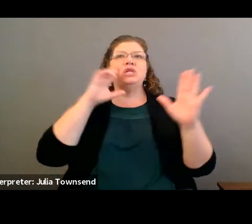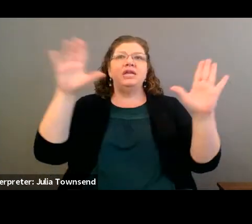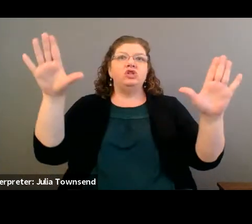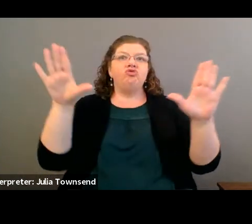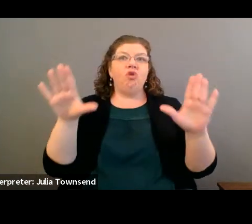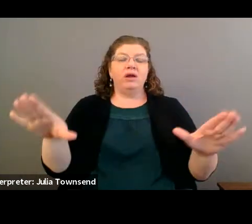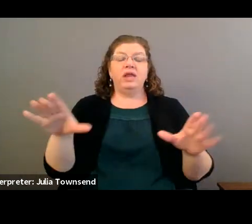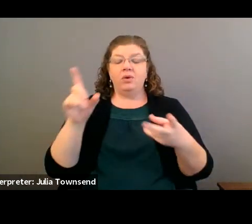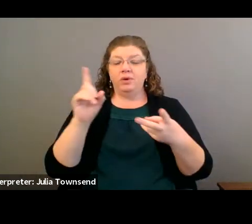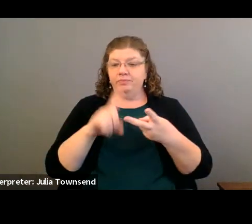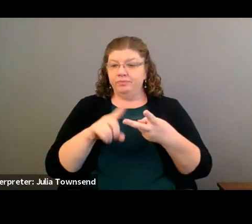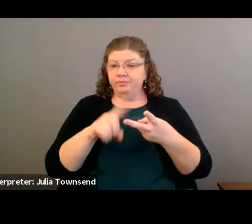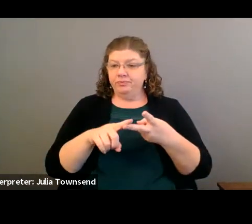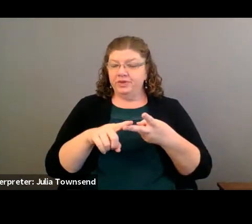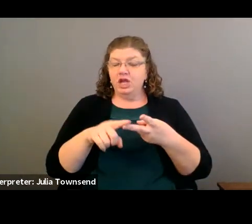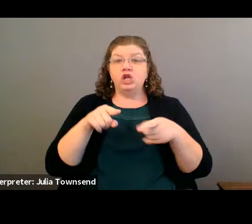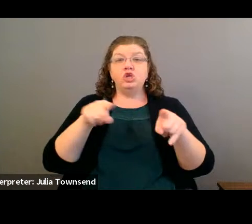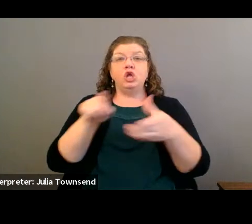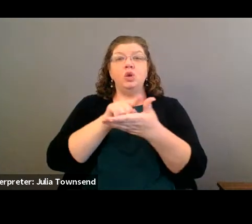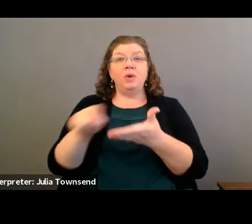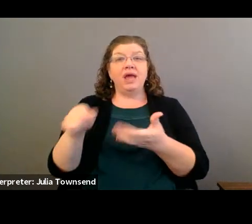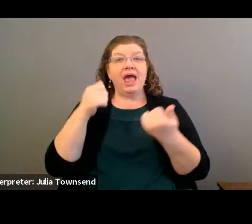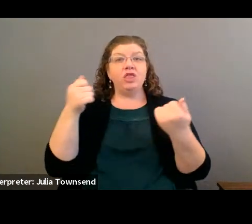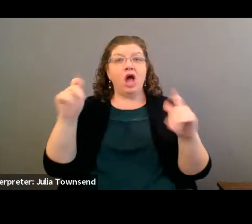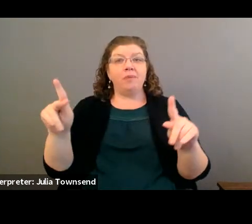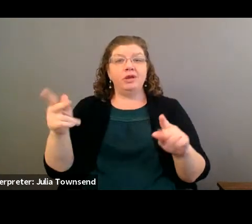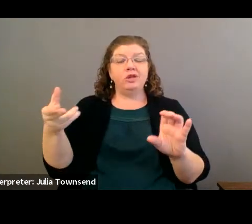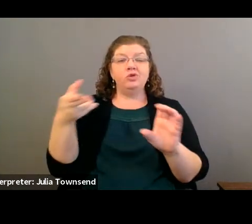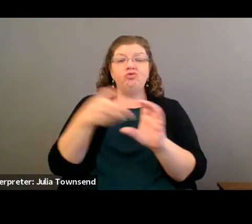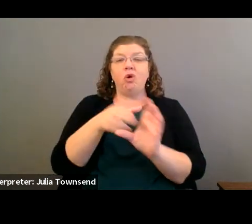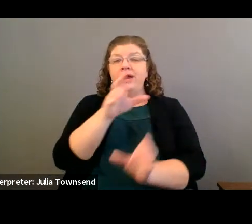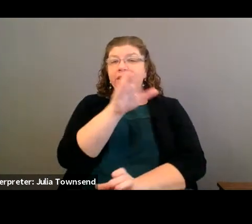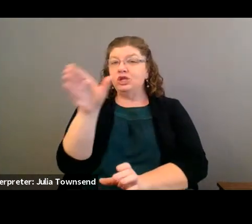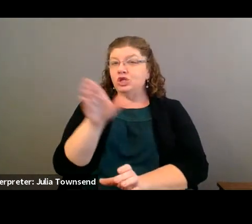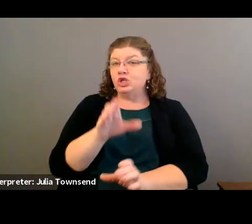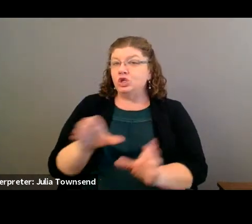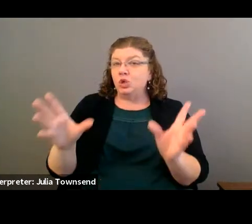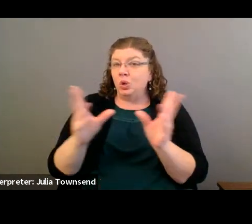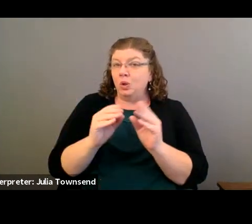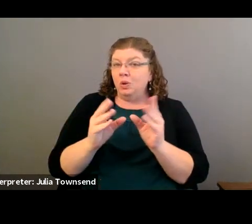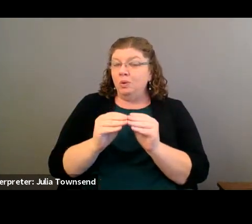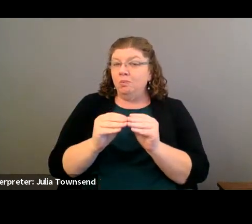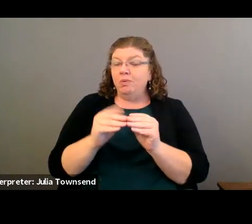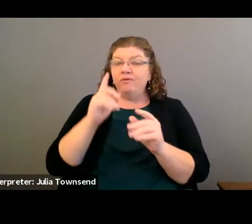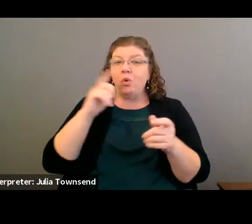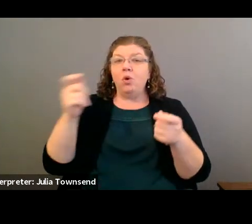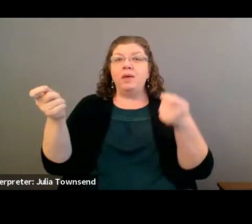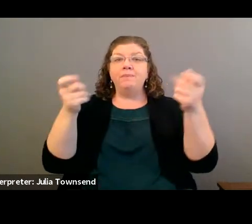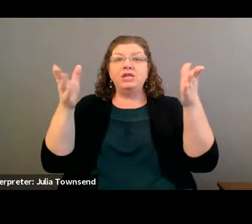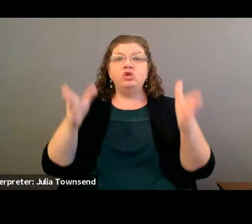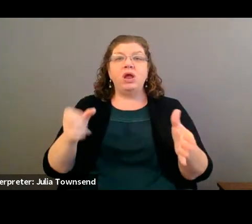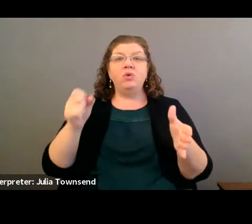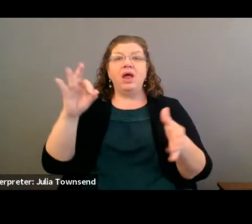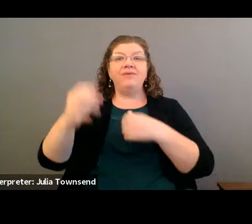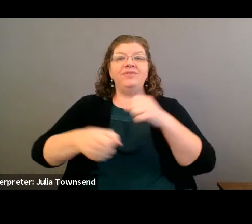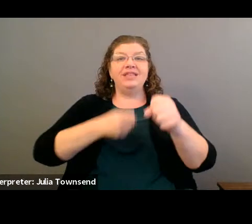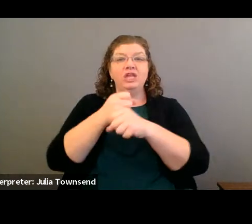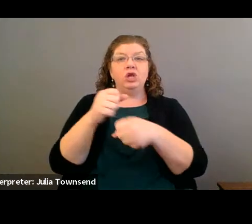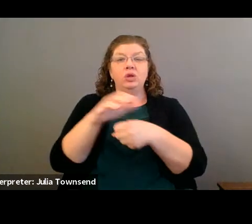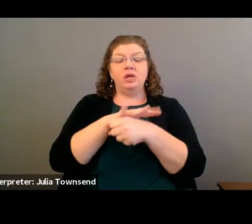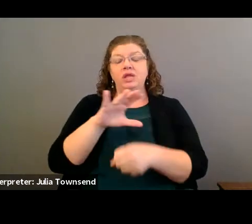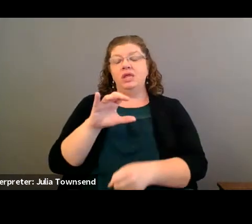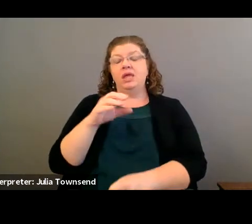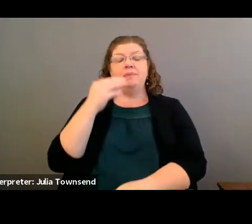we got opportunity to go on Zoom and look at the Administrator of the Year in our region, Ms. Sean